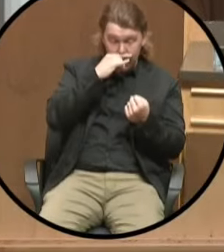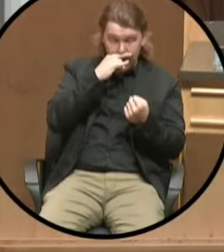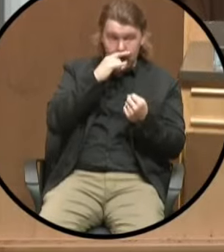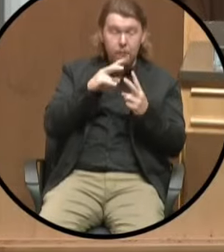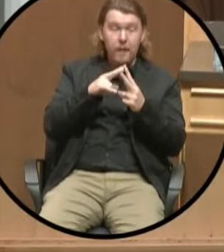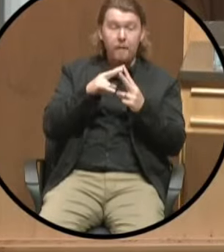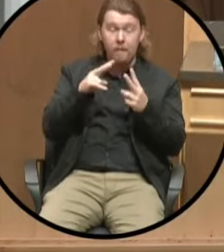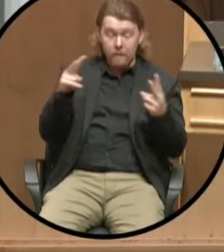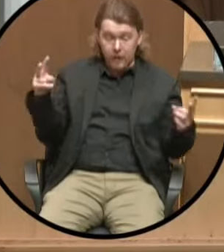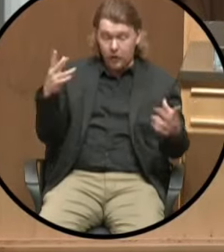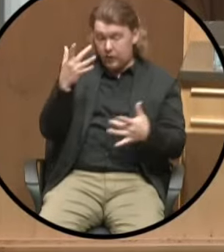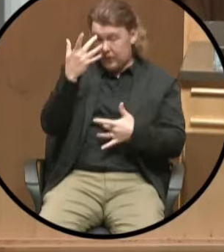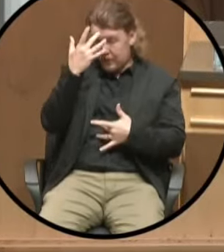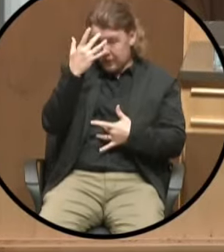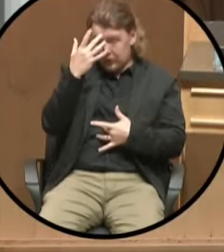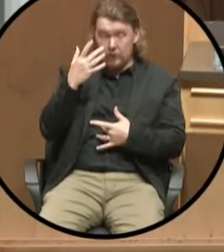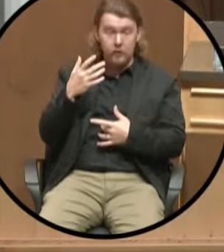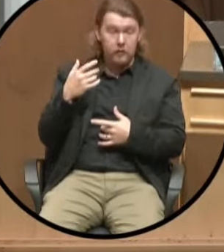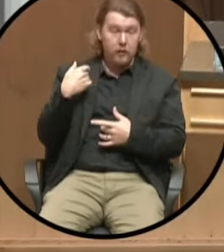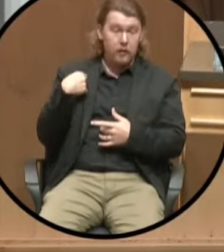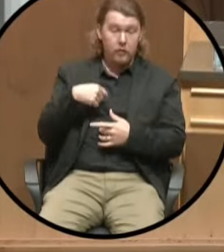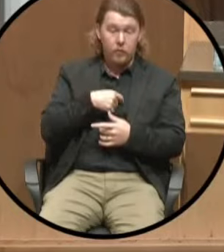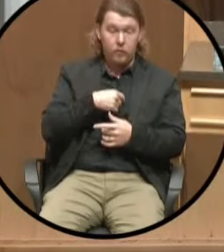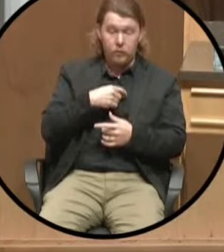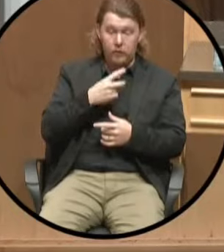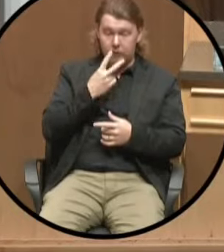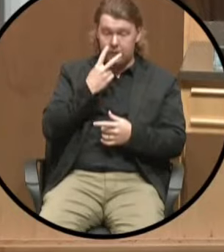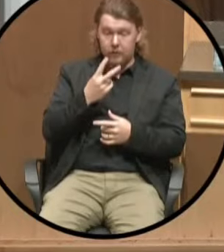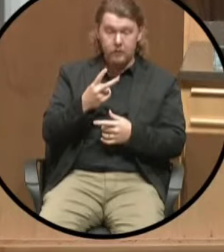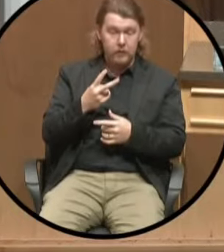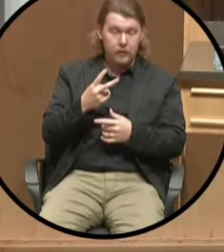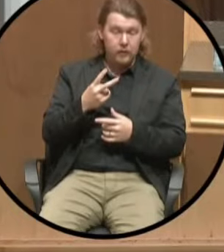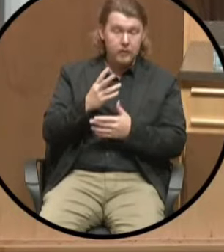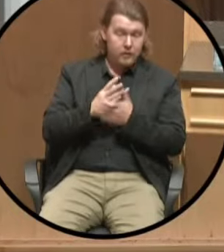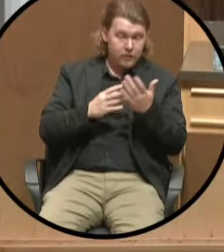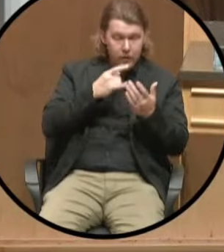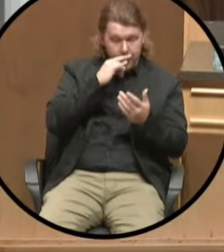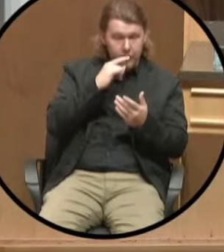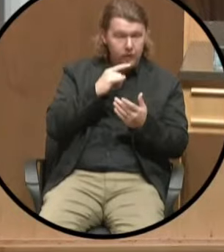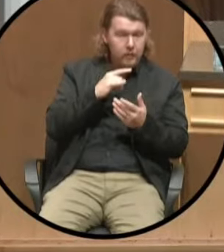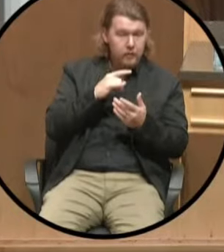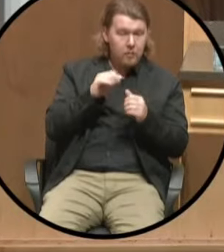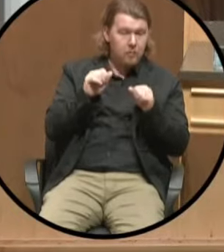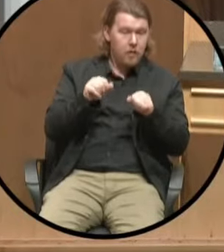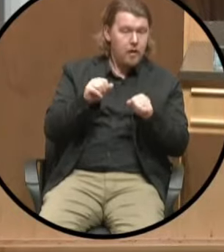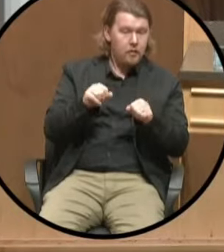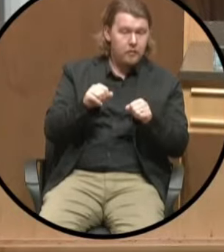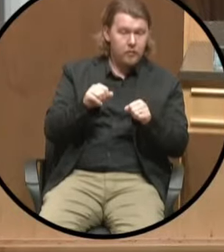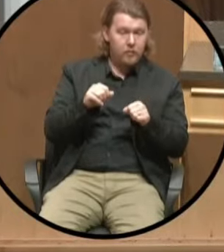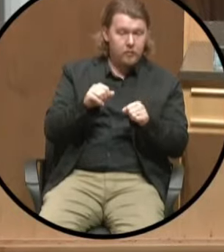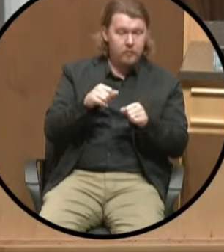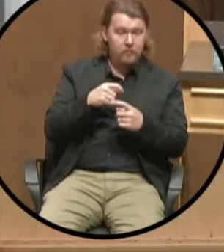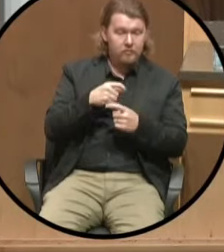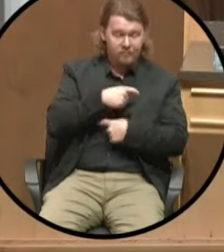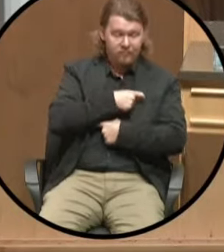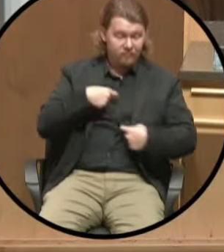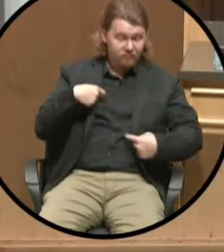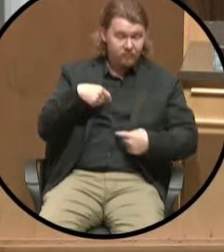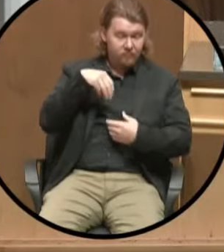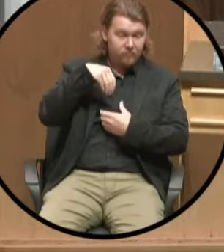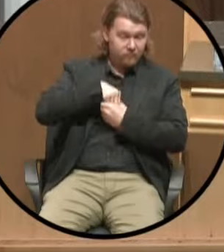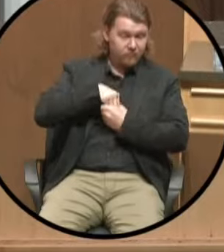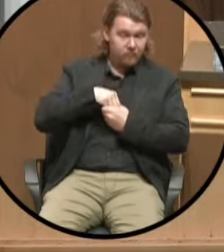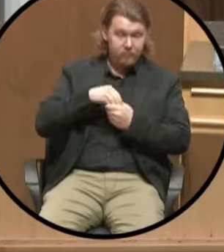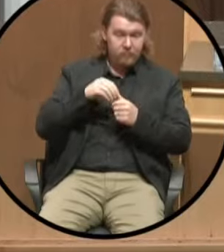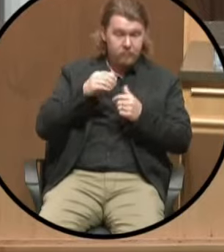severely ill, and actually some having what are evidence of more long-lasting symptoms. So I look at it as a parent to say, if there is one